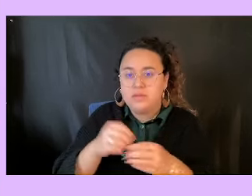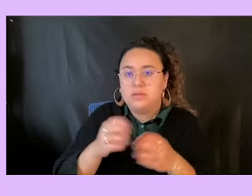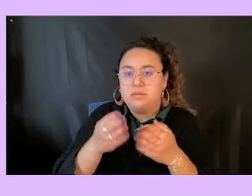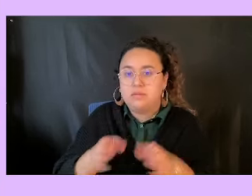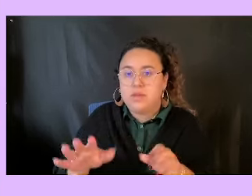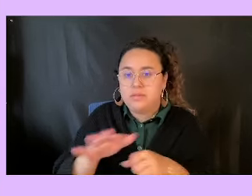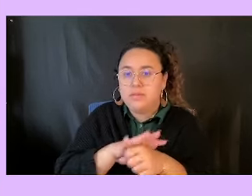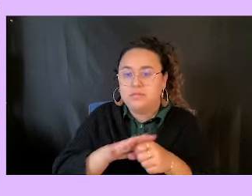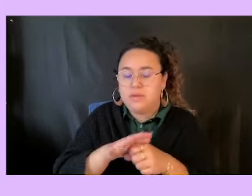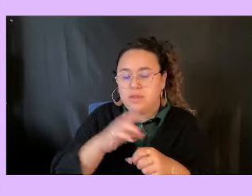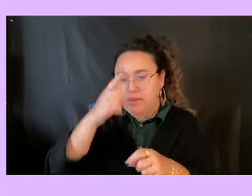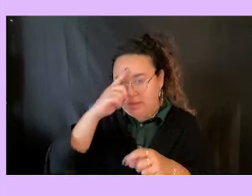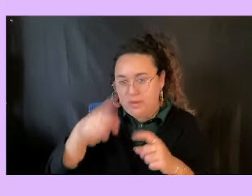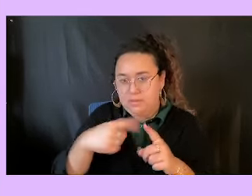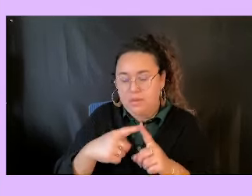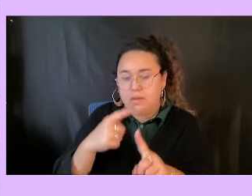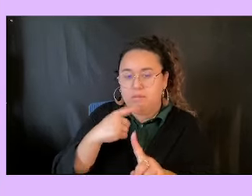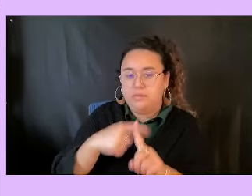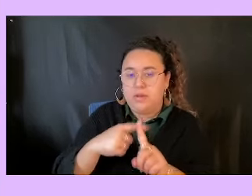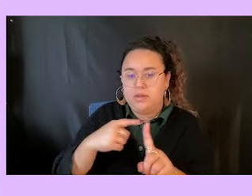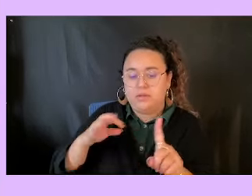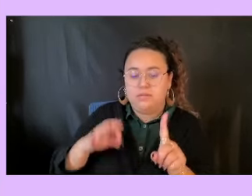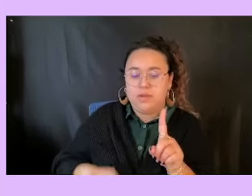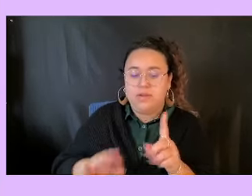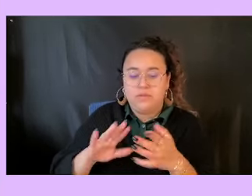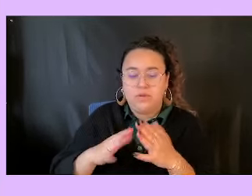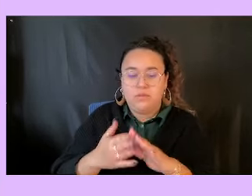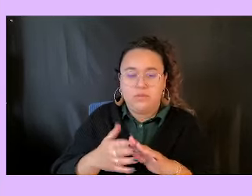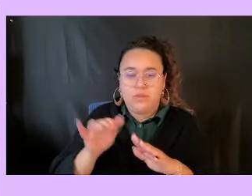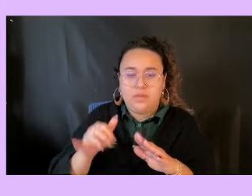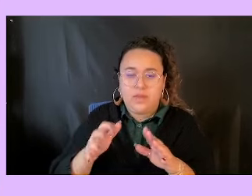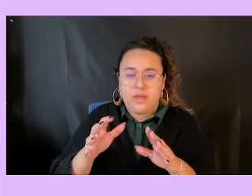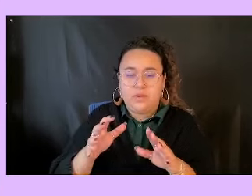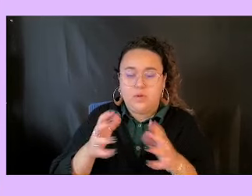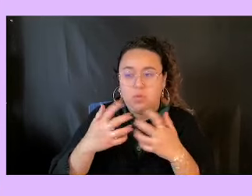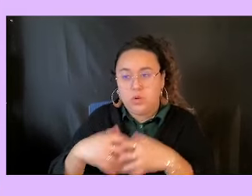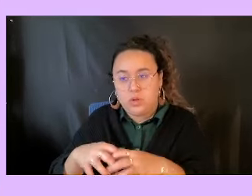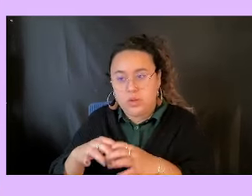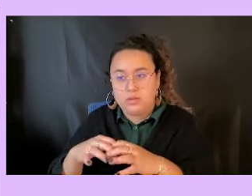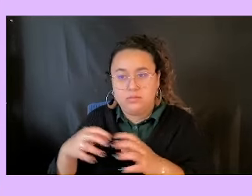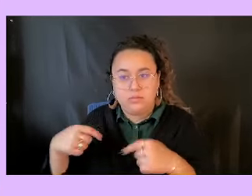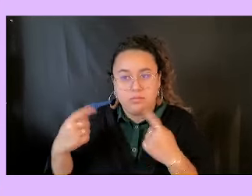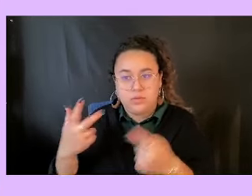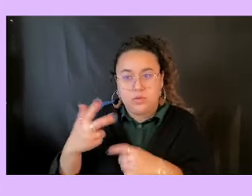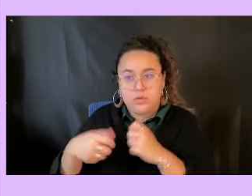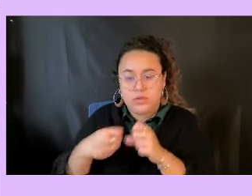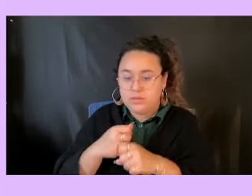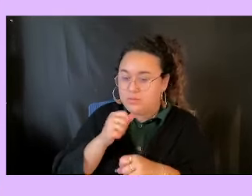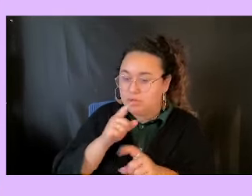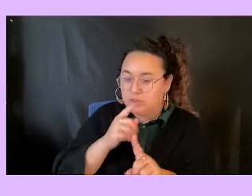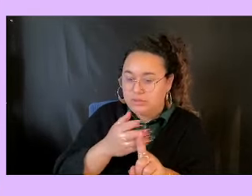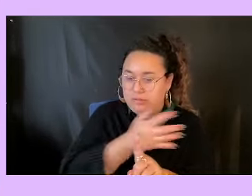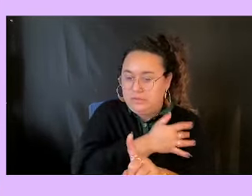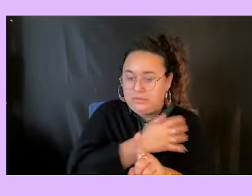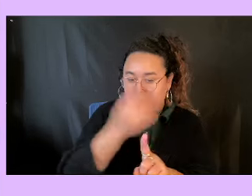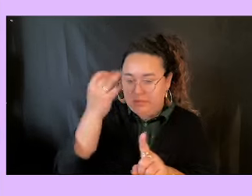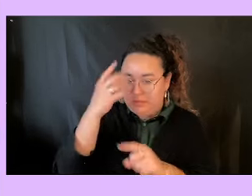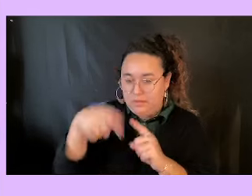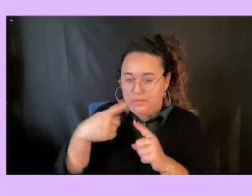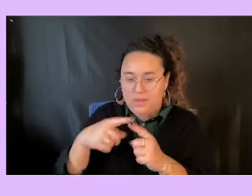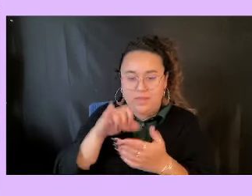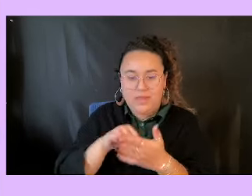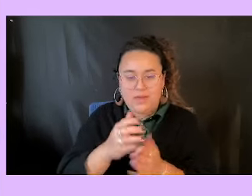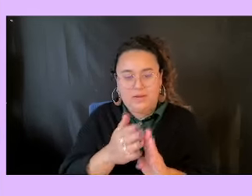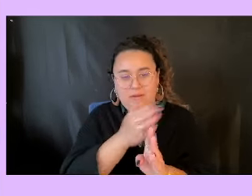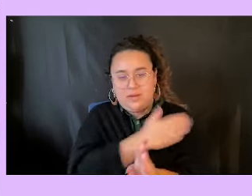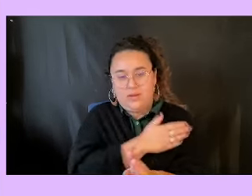community. So those things are coming together. Now, past 3 years, you know, I don't know about that. We'll have to think about that. That's what we're working on the